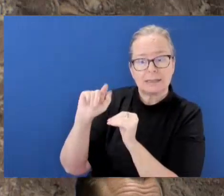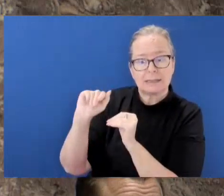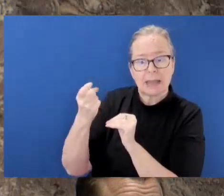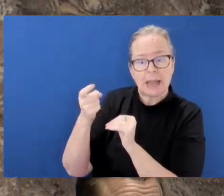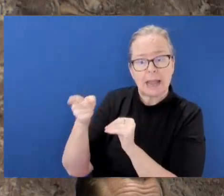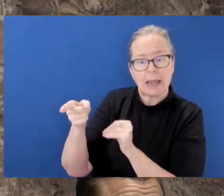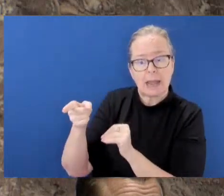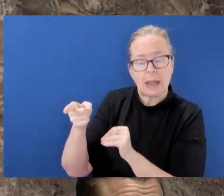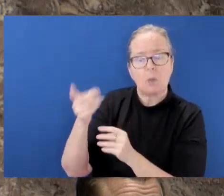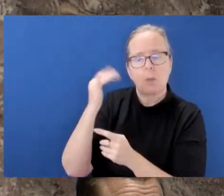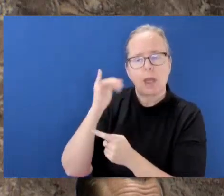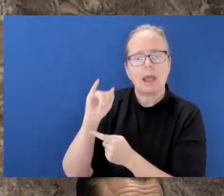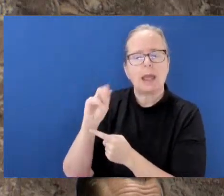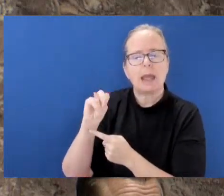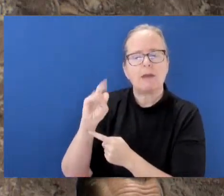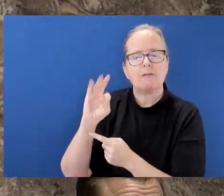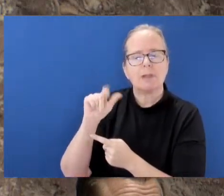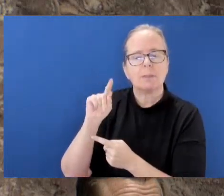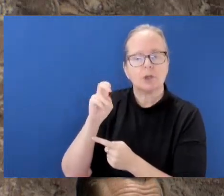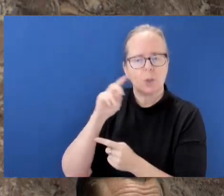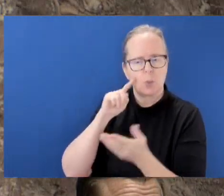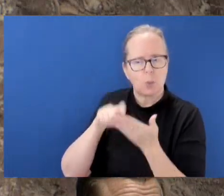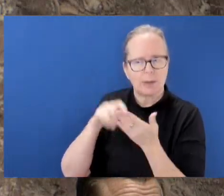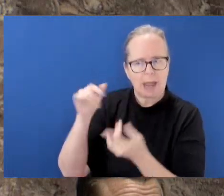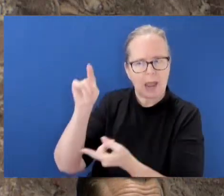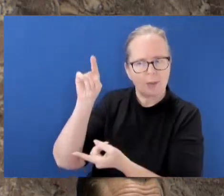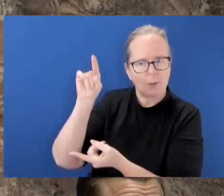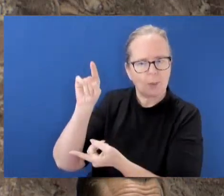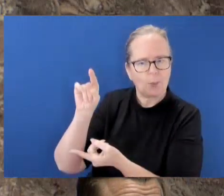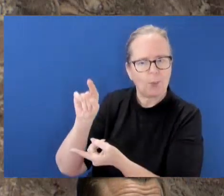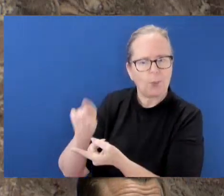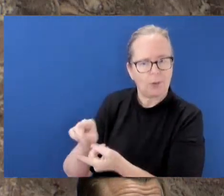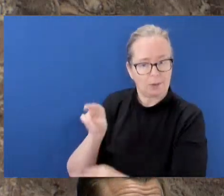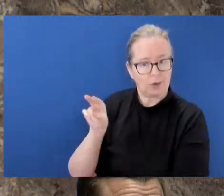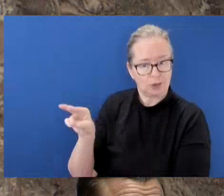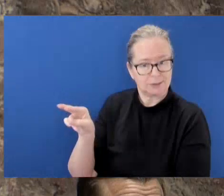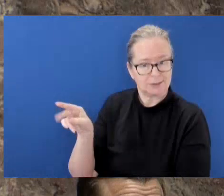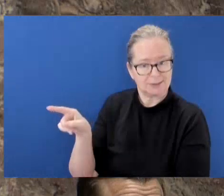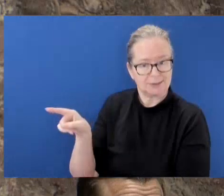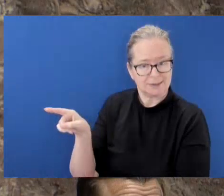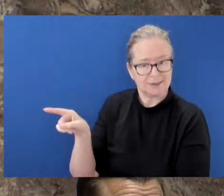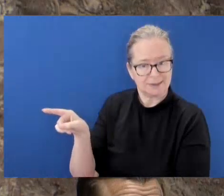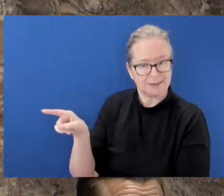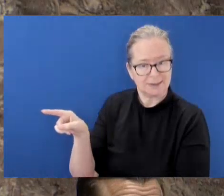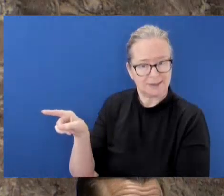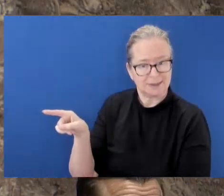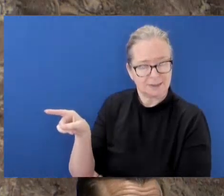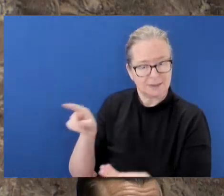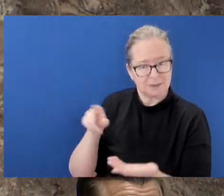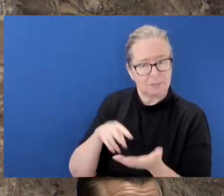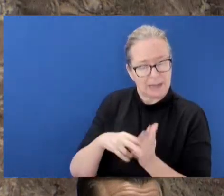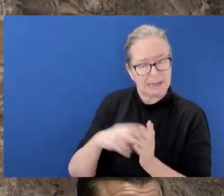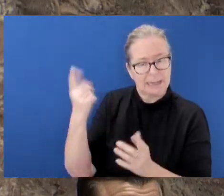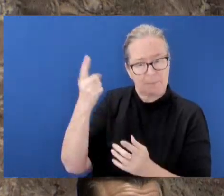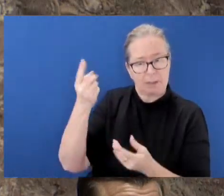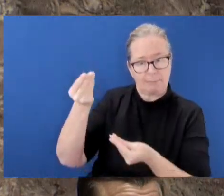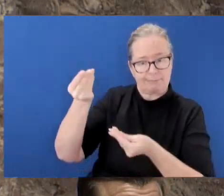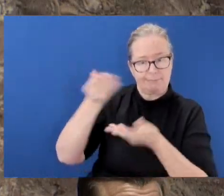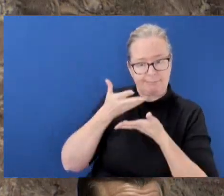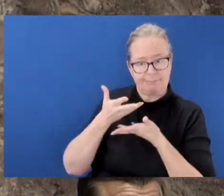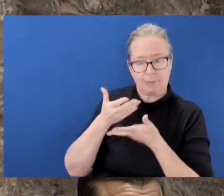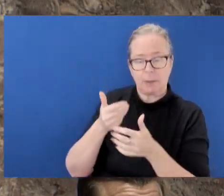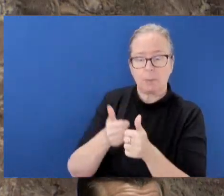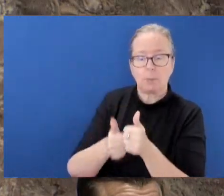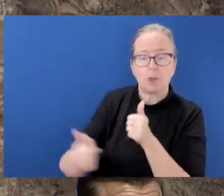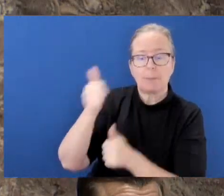said this, that the Premier's claims about Alberta were false. And I quote, that is not true. When the provincial